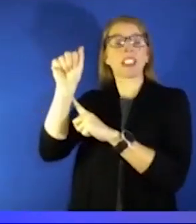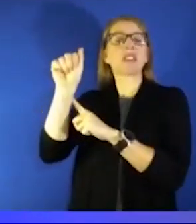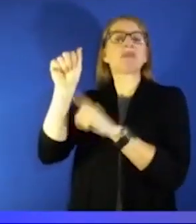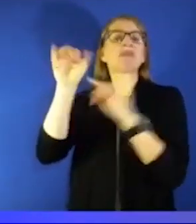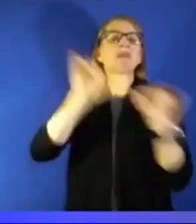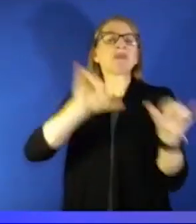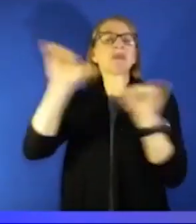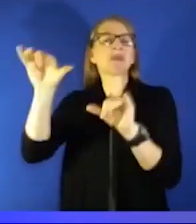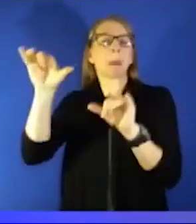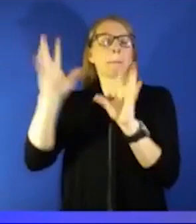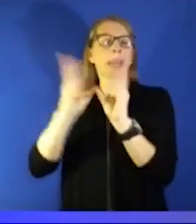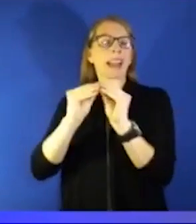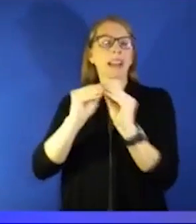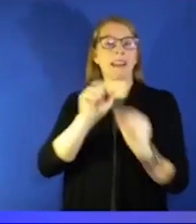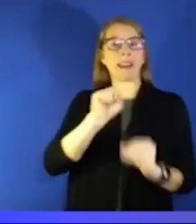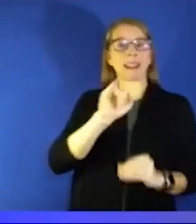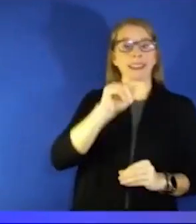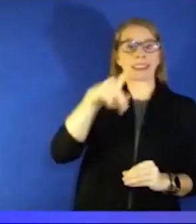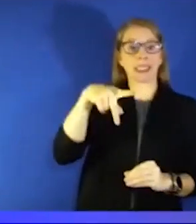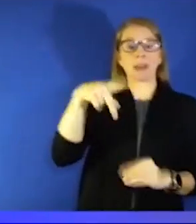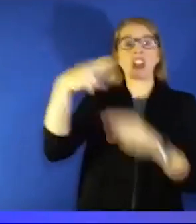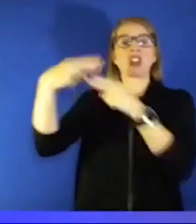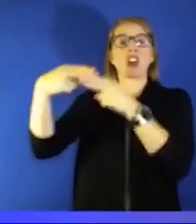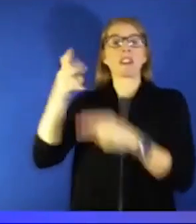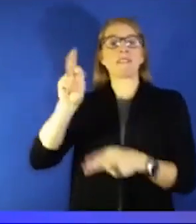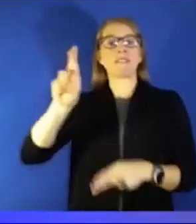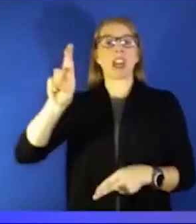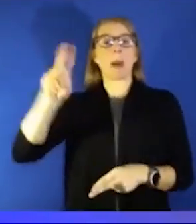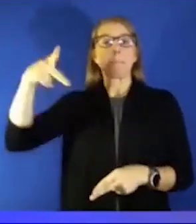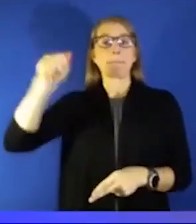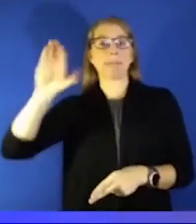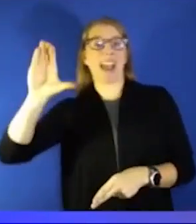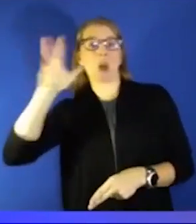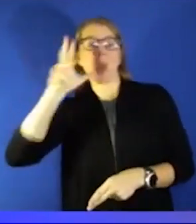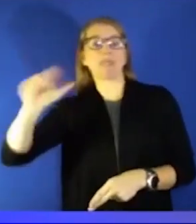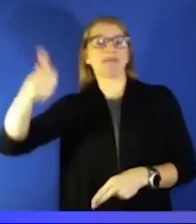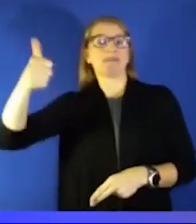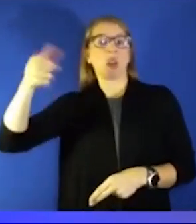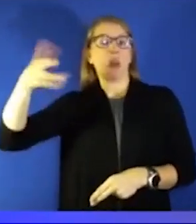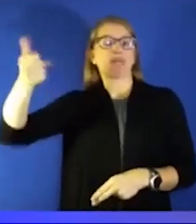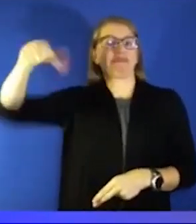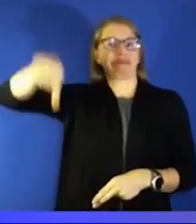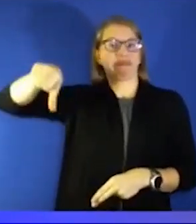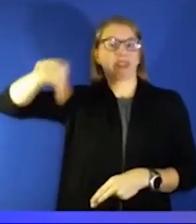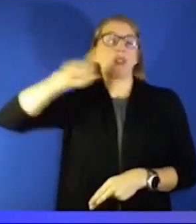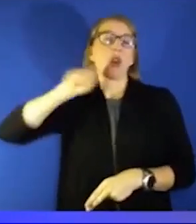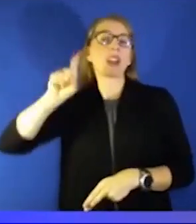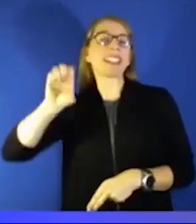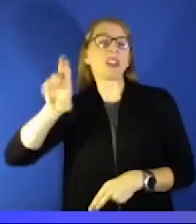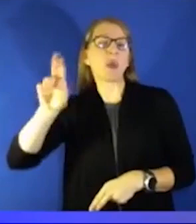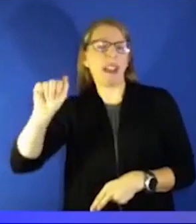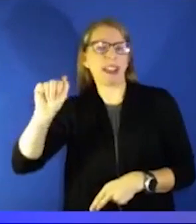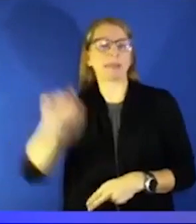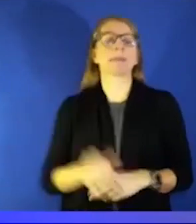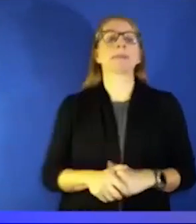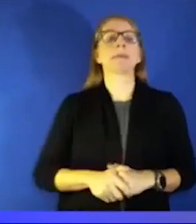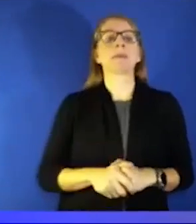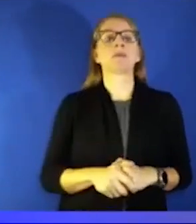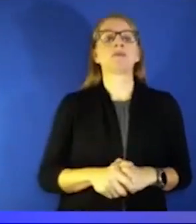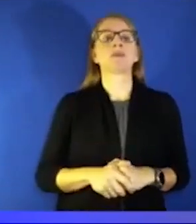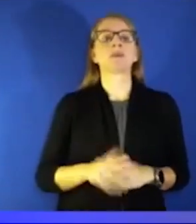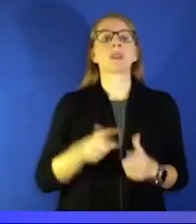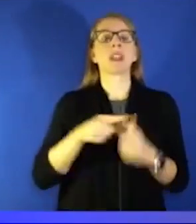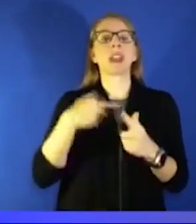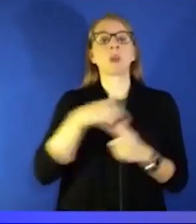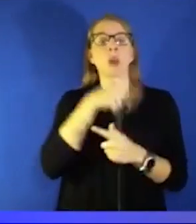meeting called VRPAC, and they all give it a thumbs up or a thumbs down for the emergency use authorization, and then we will meet about